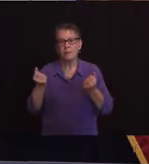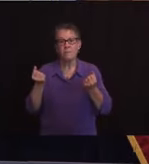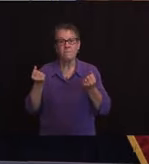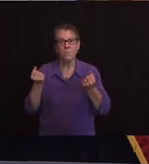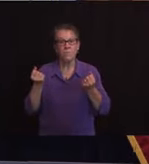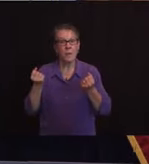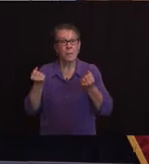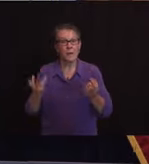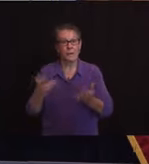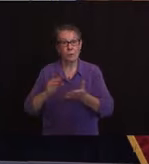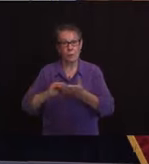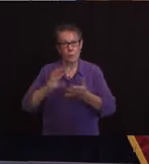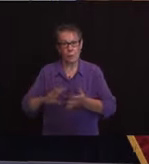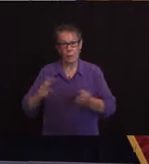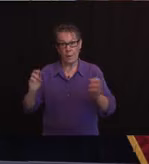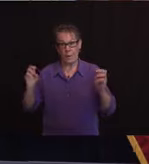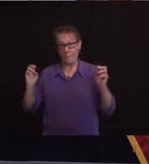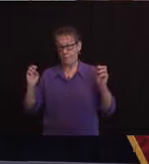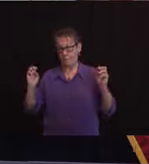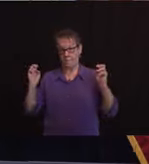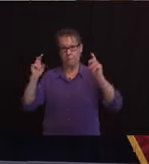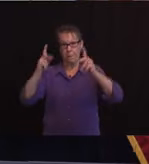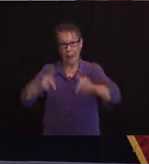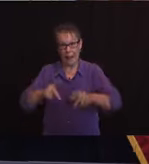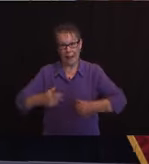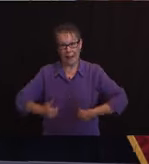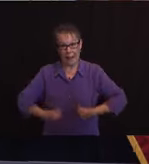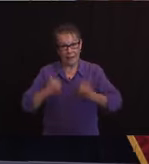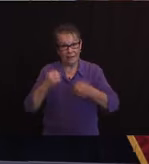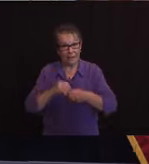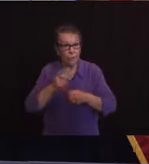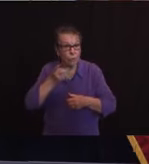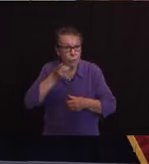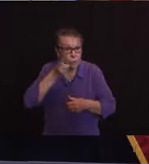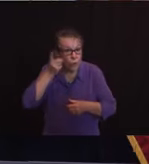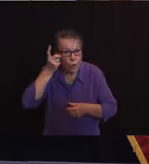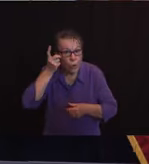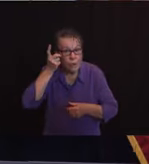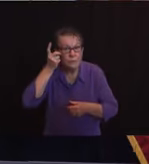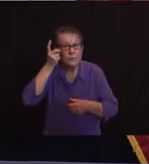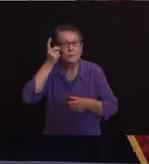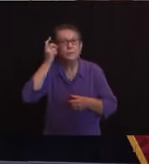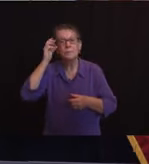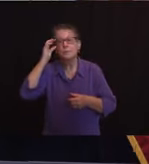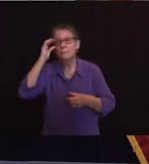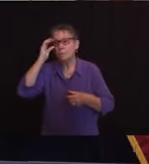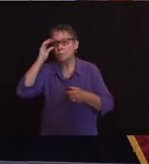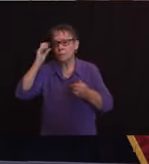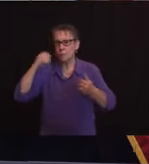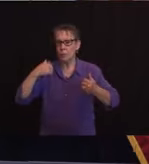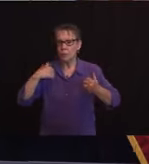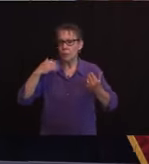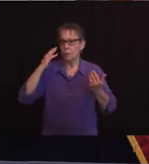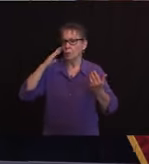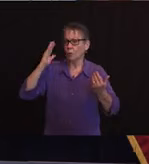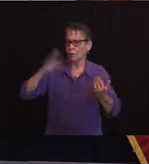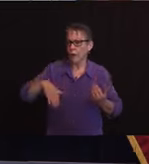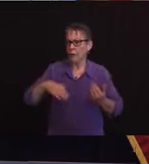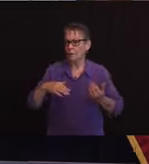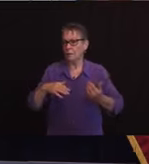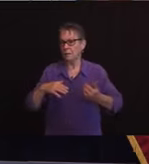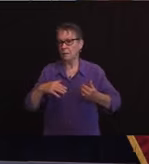settings. But we also do know that they do not get as sick as older